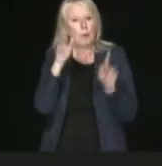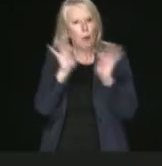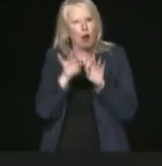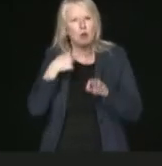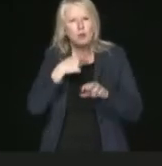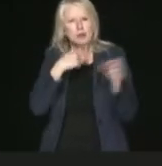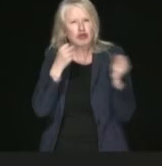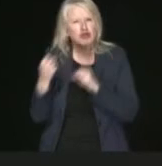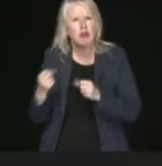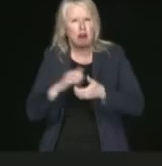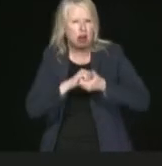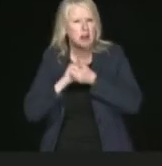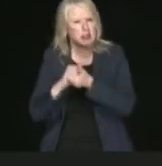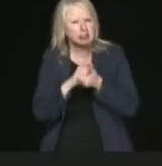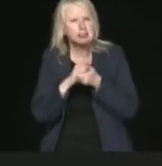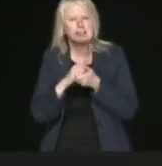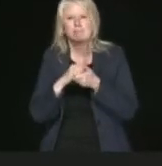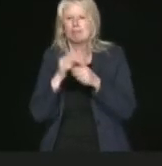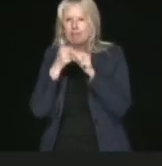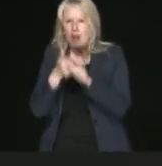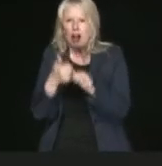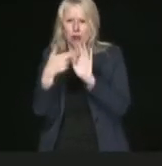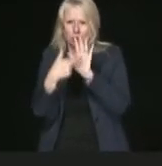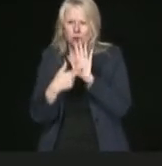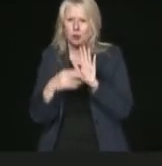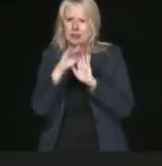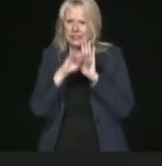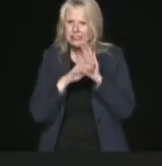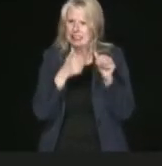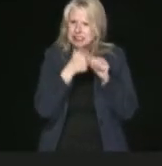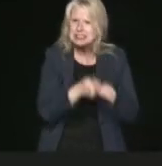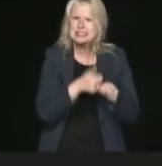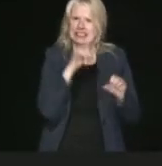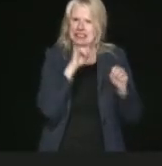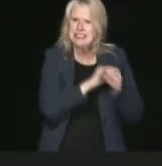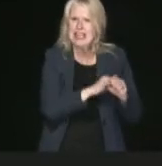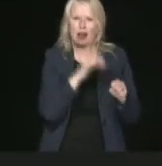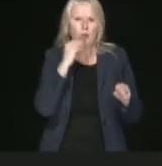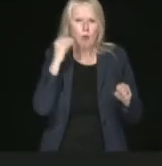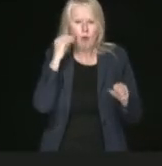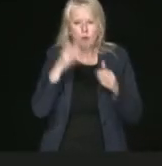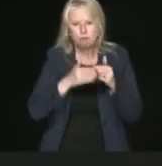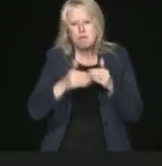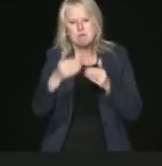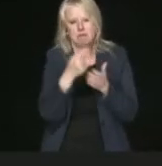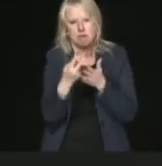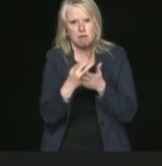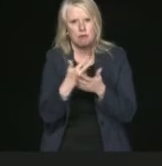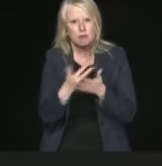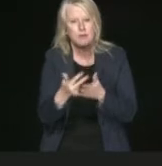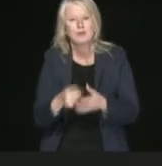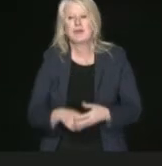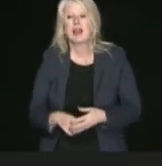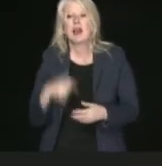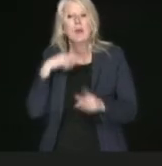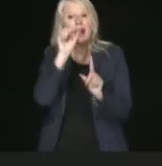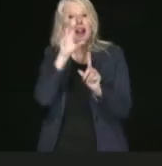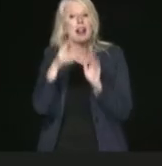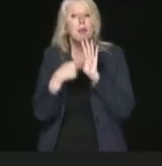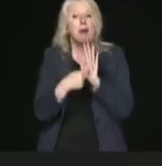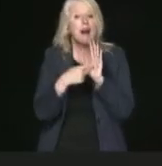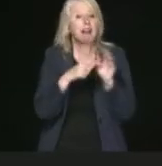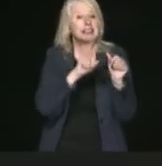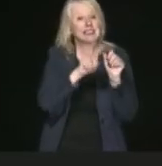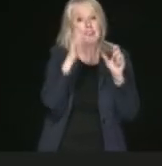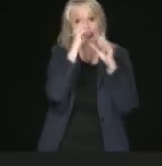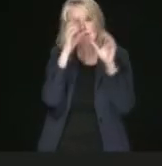strong about remaining at home for the coming weeks. According to the models we've put forward, it is possible